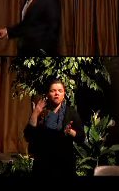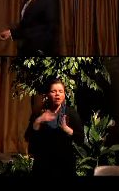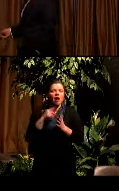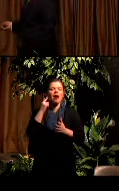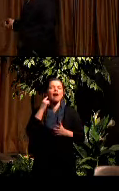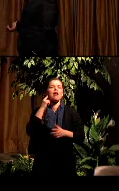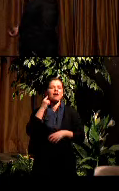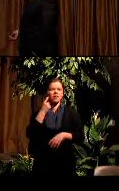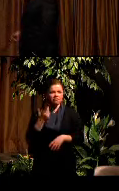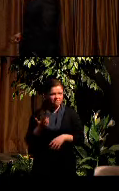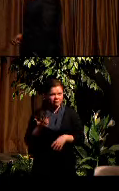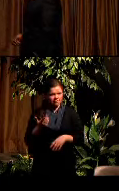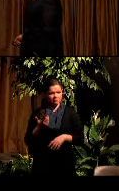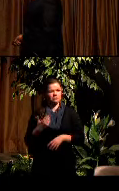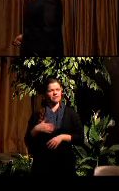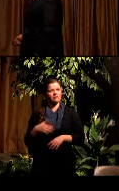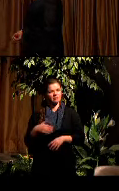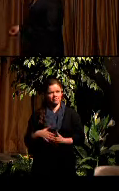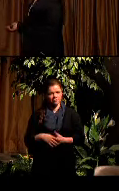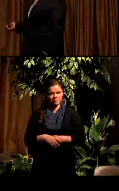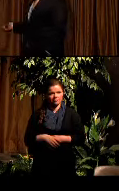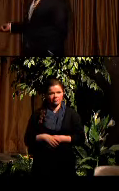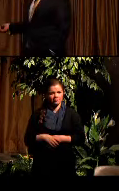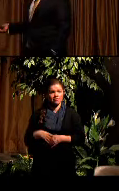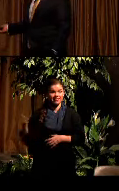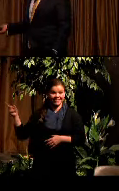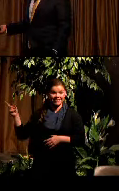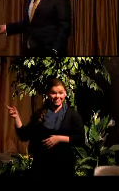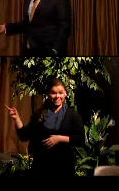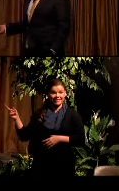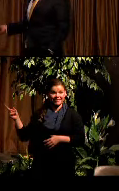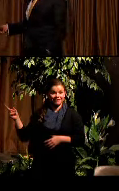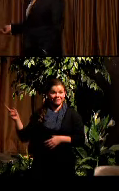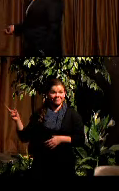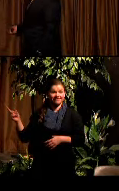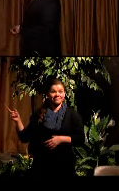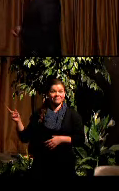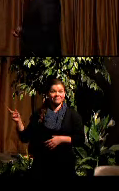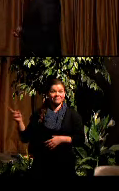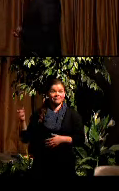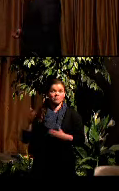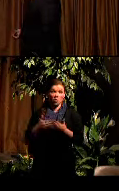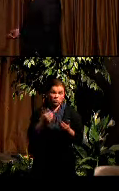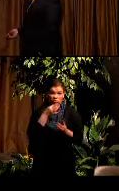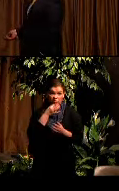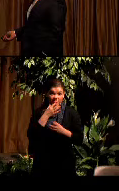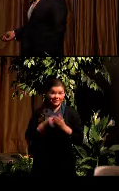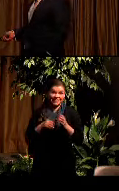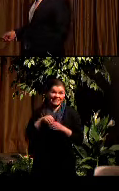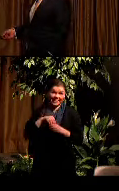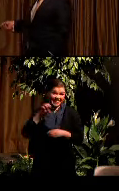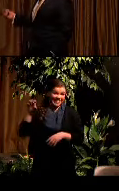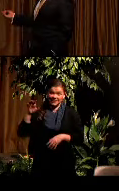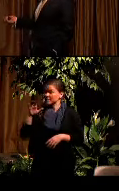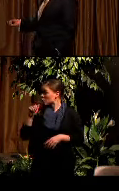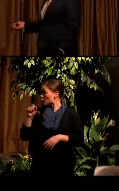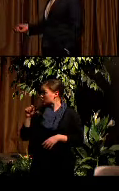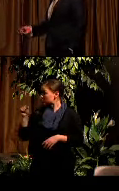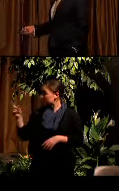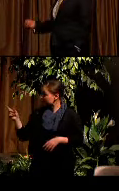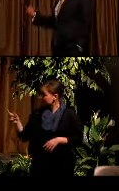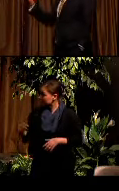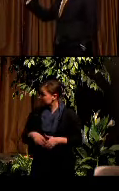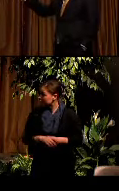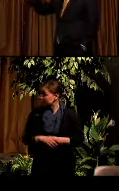at all. They're that uncommon. Bob white, pretty much gone from the eastern seaboard. Chimney swift, still